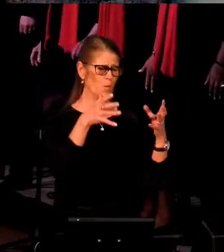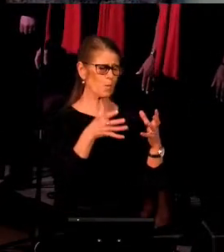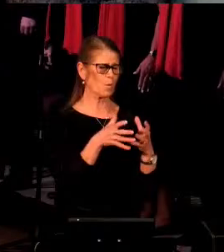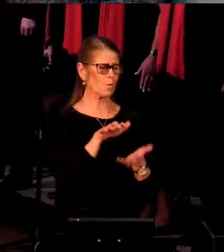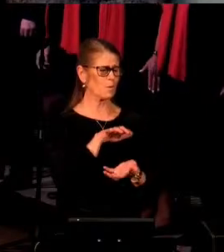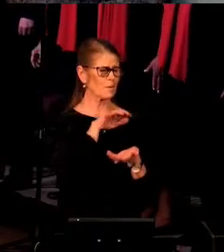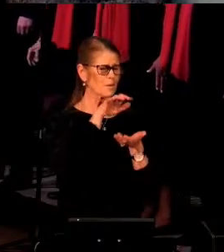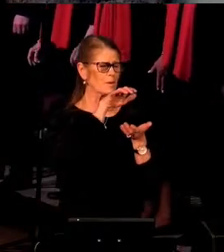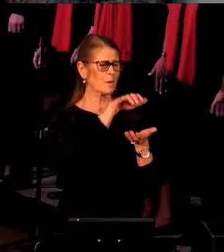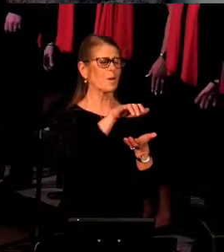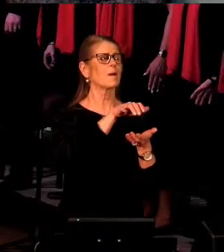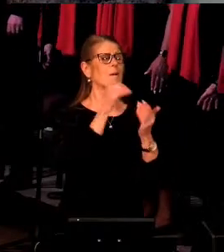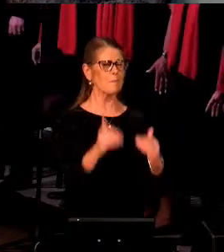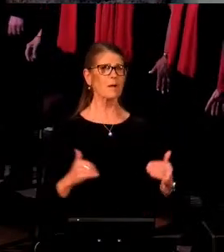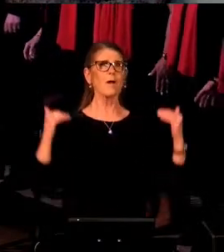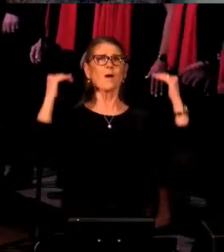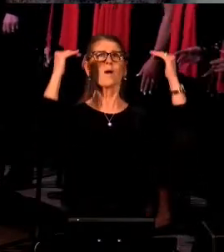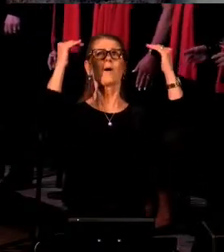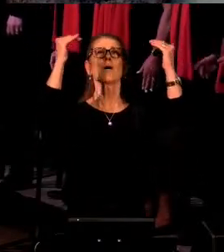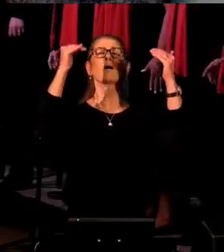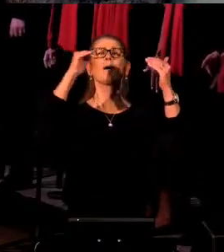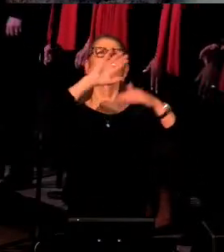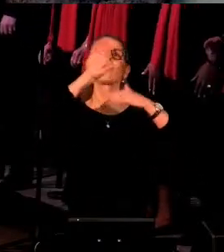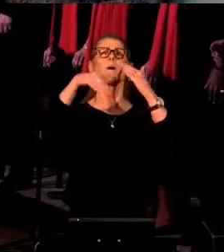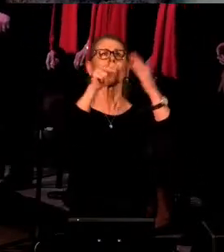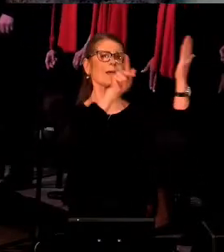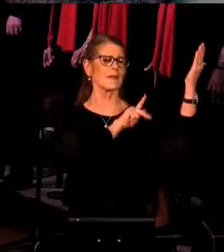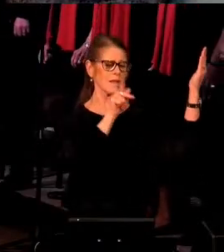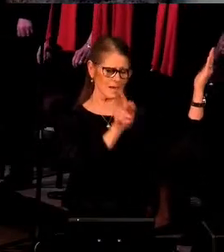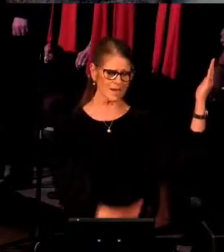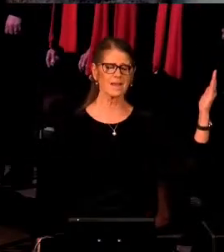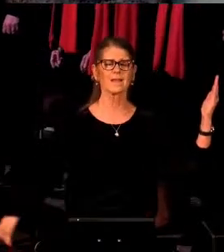above all kingdoms. Above all